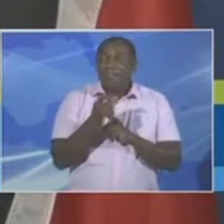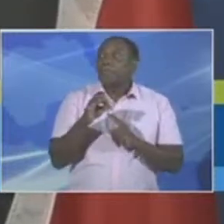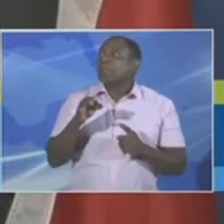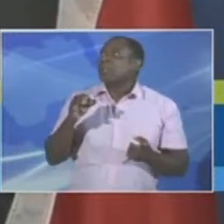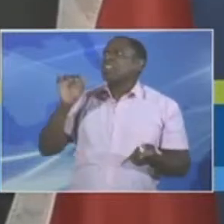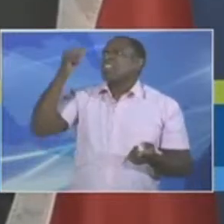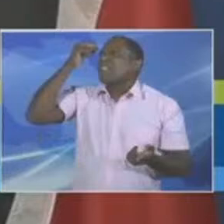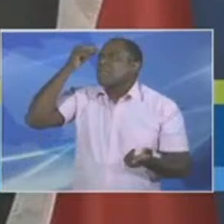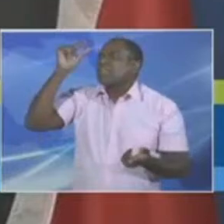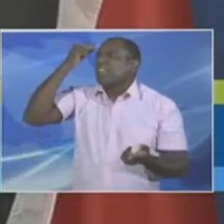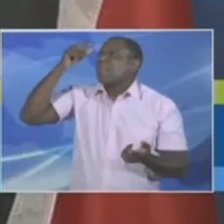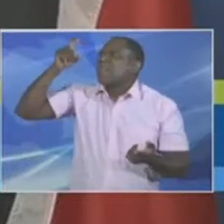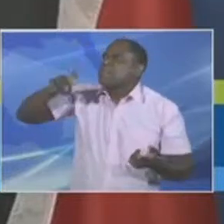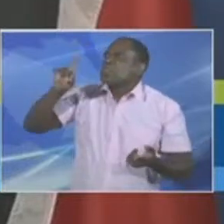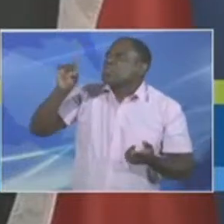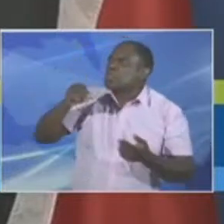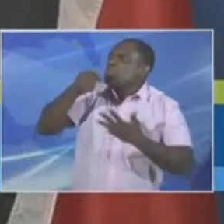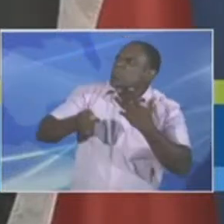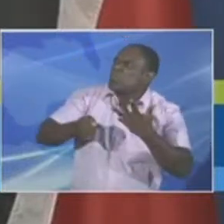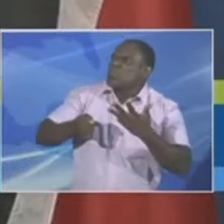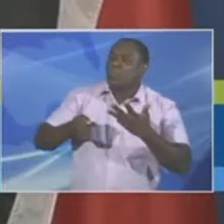or the influence of the government.